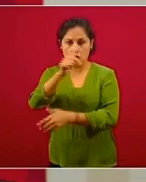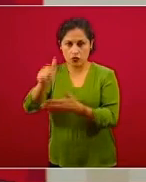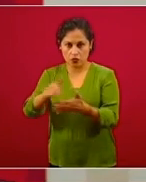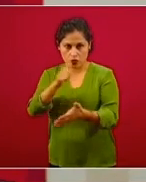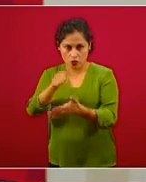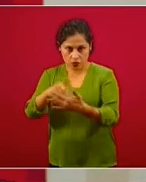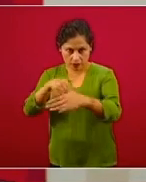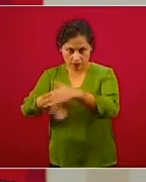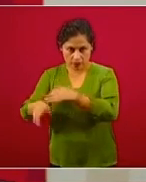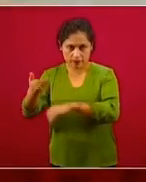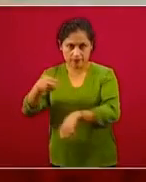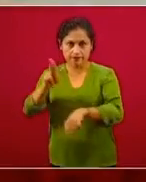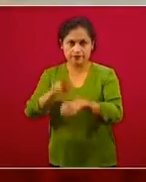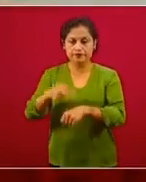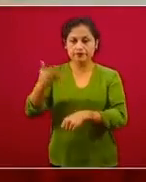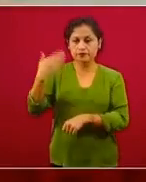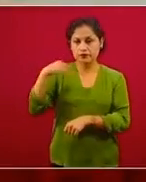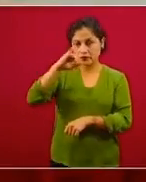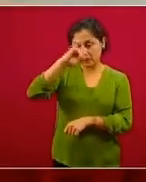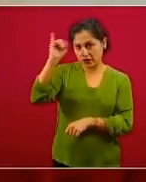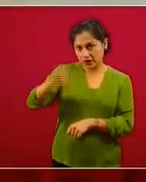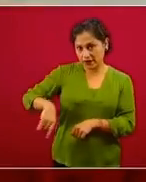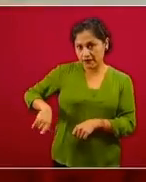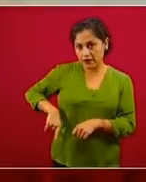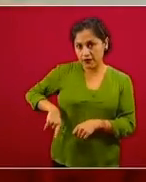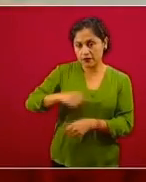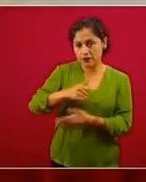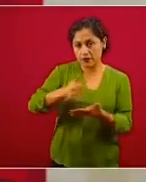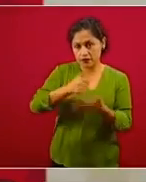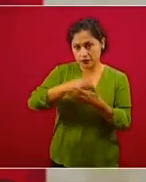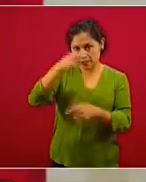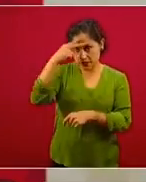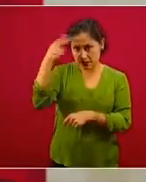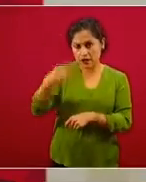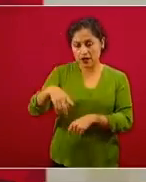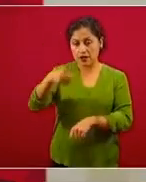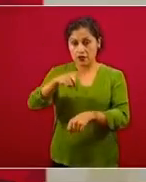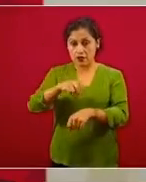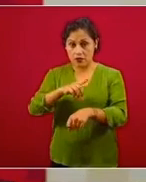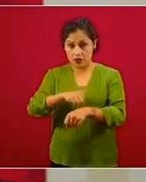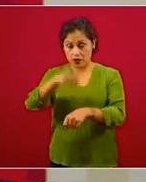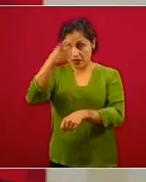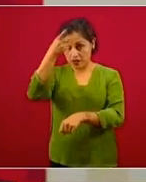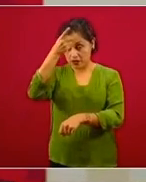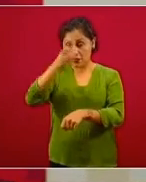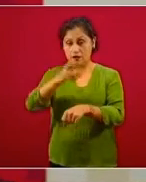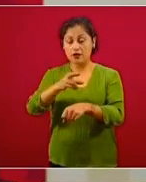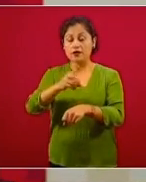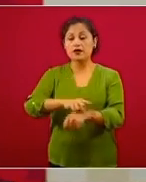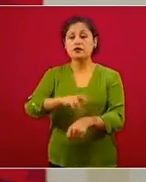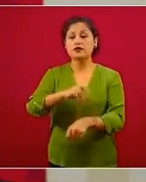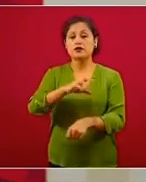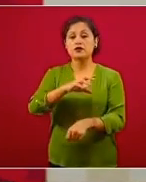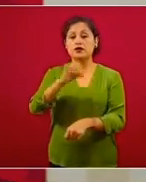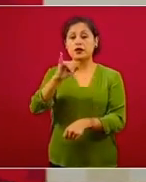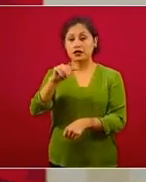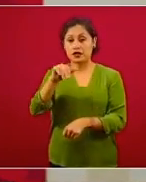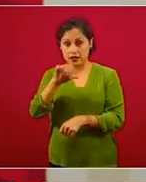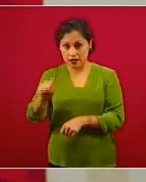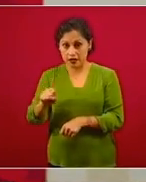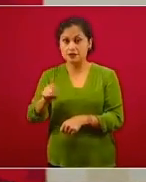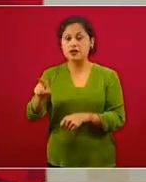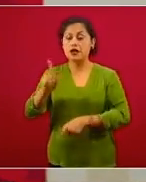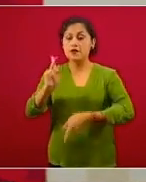and what we will do in these scenarios is to transfer a portion of the patients to other hospitals in order